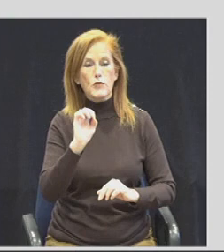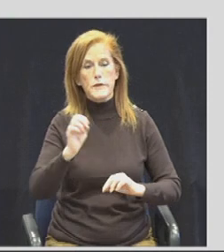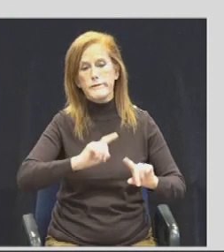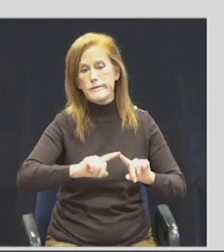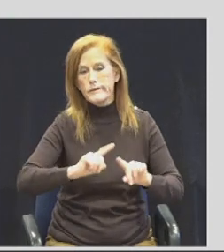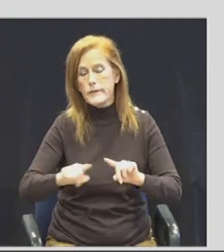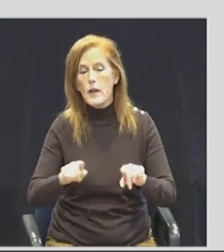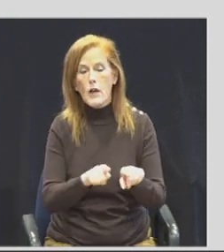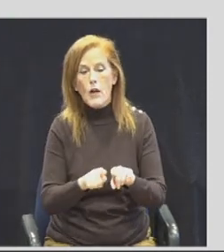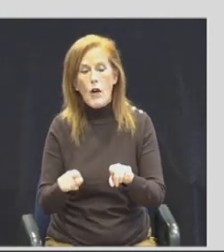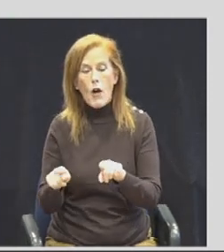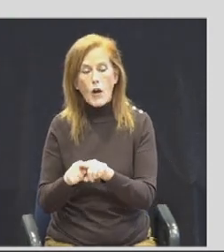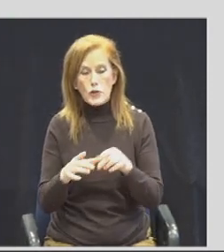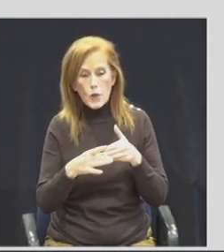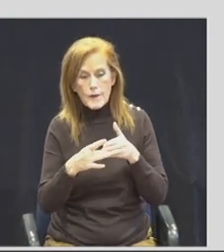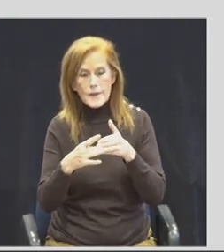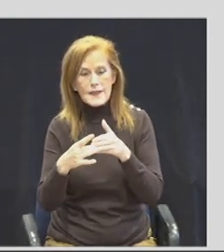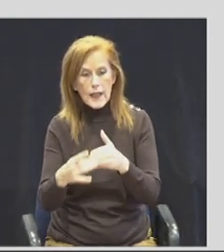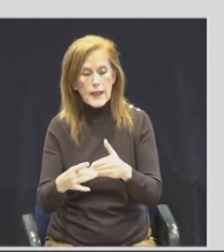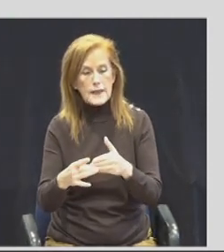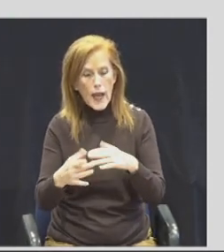that facilitating recovery.